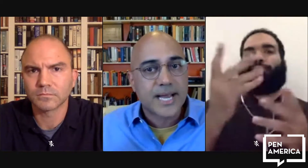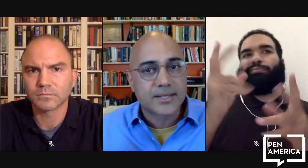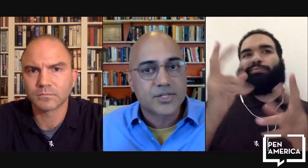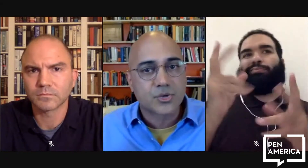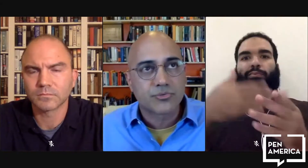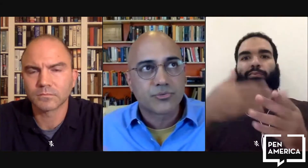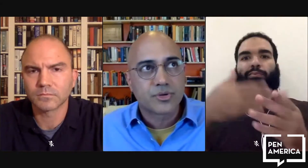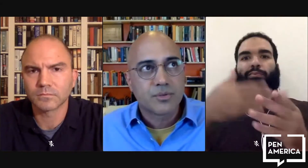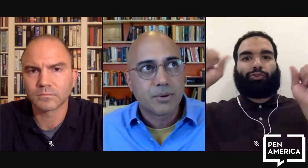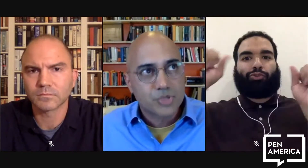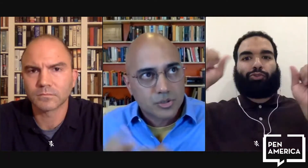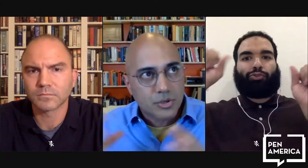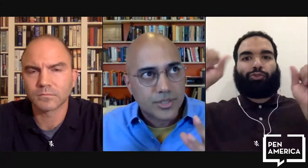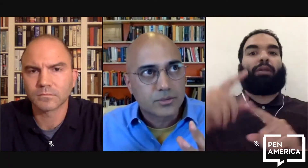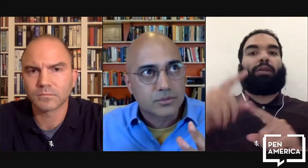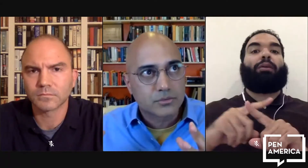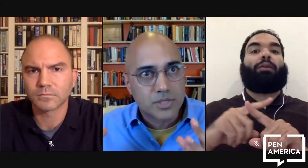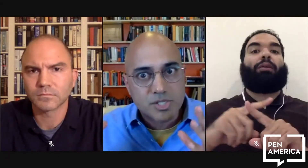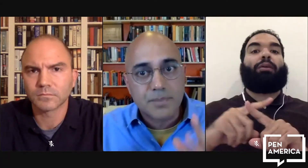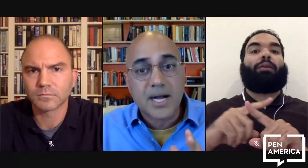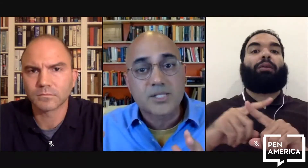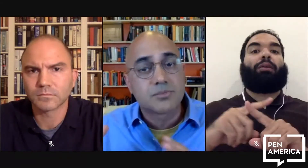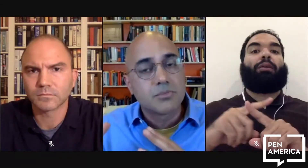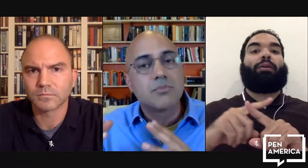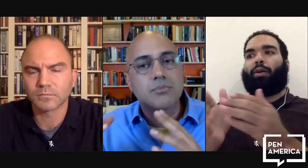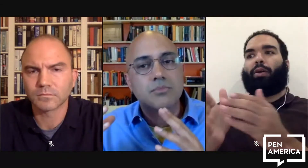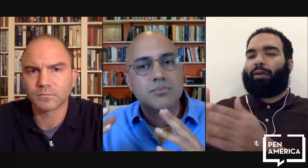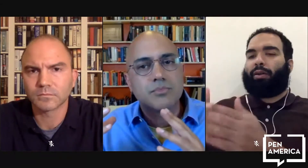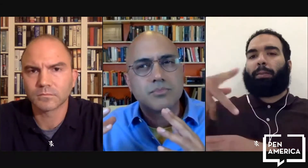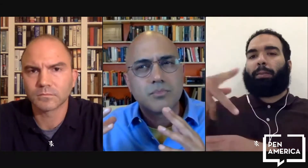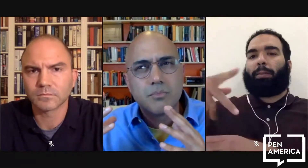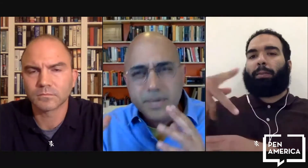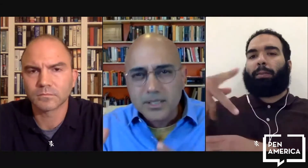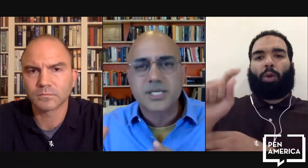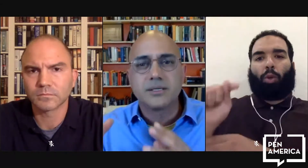the other hand, this sort of post-colonial response,